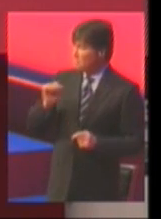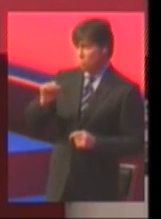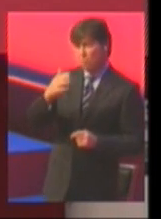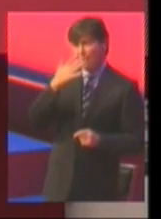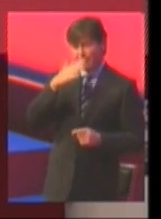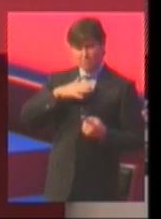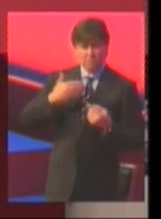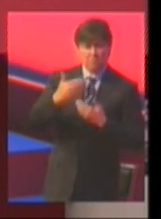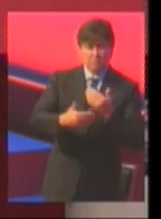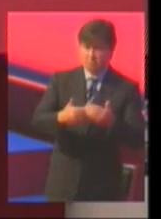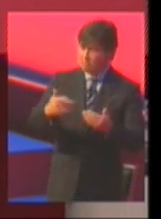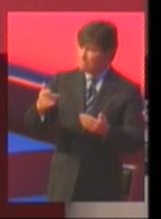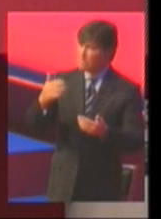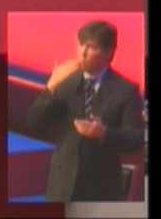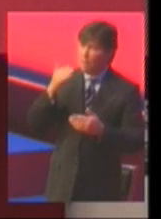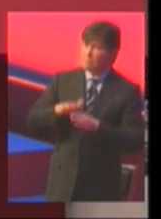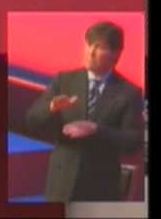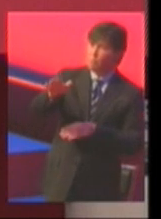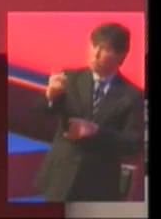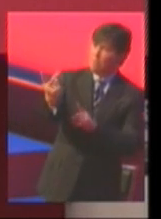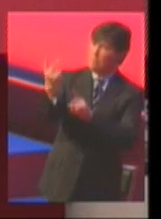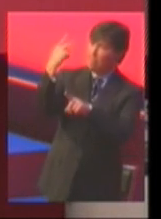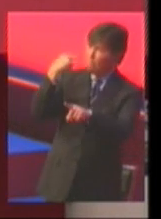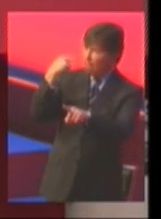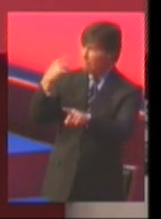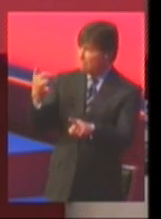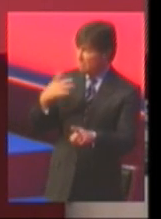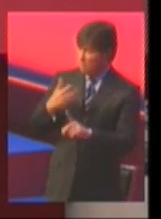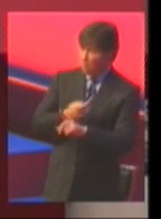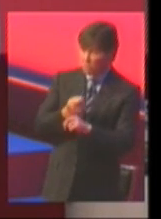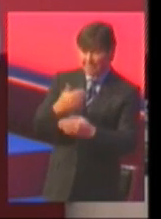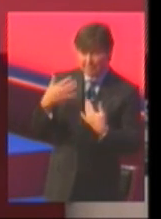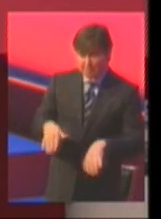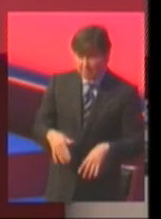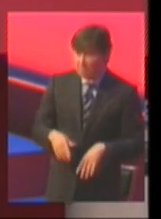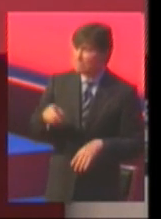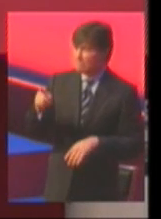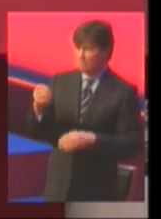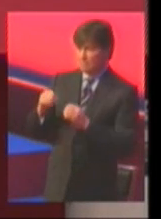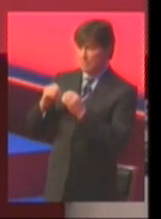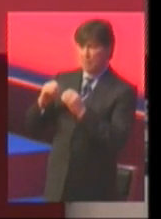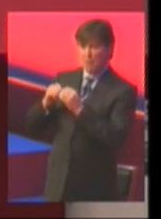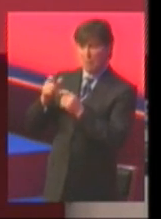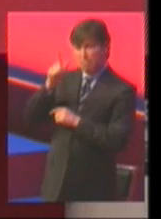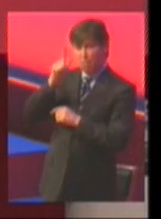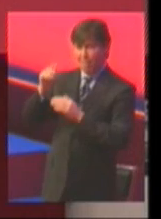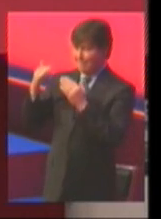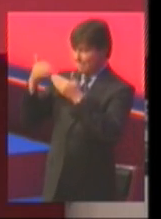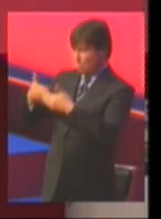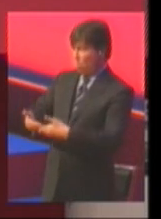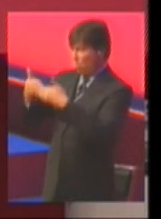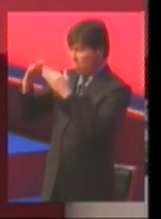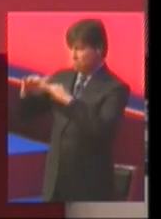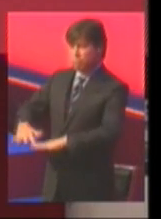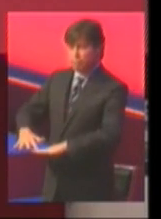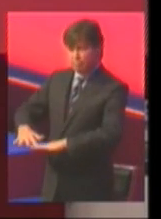to be remembered by history for having achieved? Certainly, we will be remembered for the fall of the Berlin Wall. Probably, as